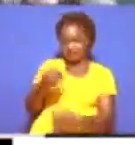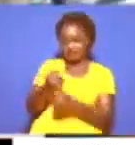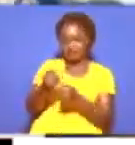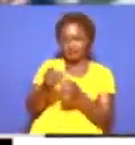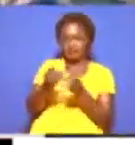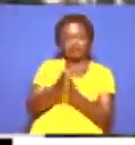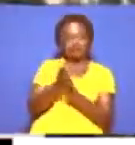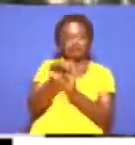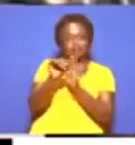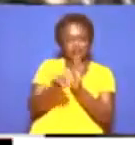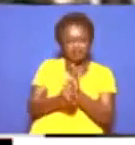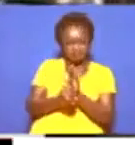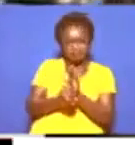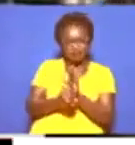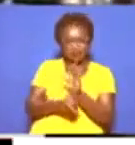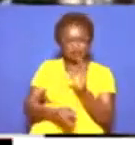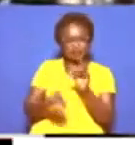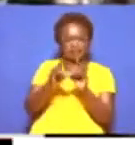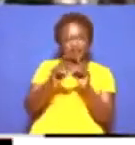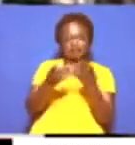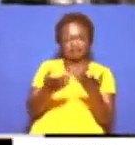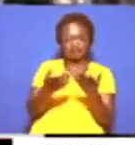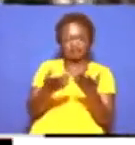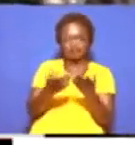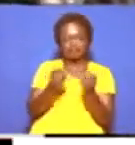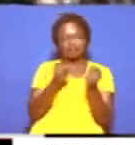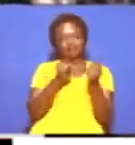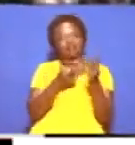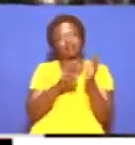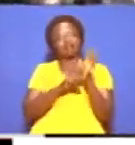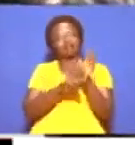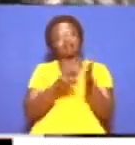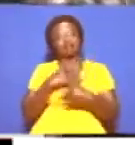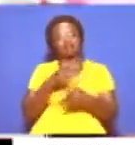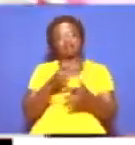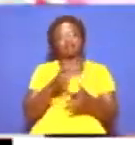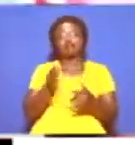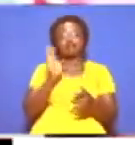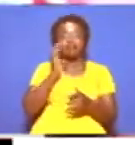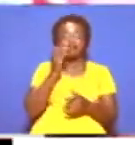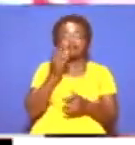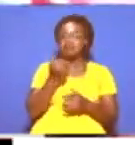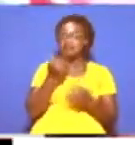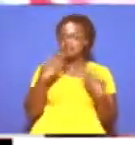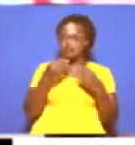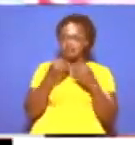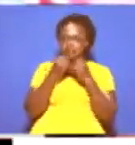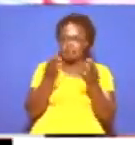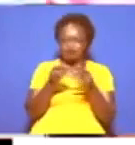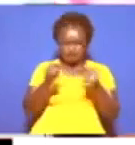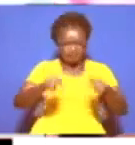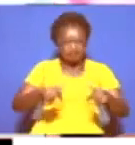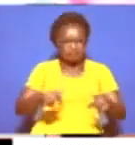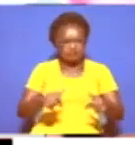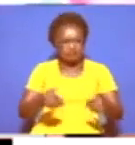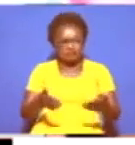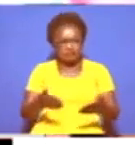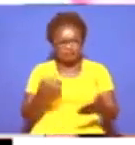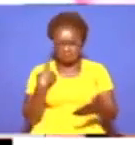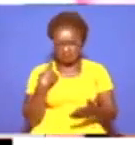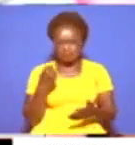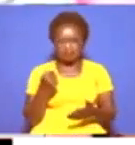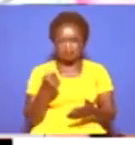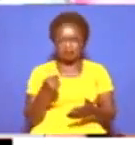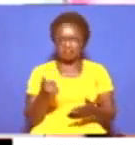House 3 days ago, accusing them of not representing the interests of Isiolo people. Tuko hapa leo, juzi kuna watu